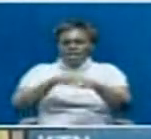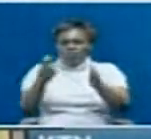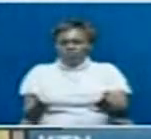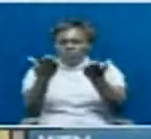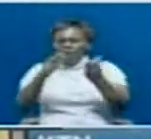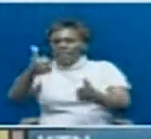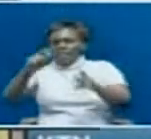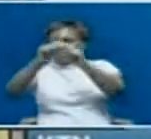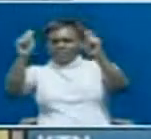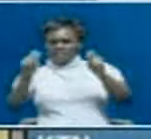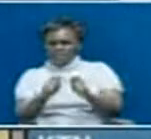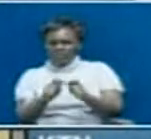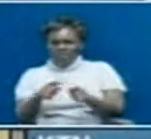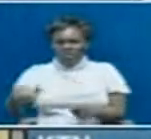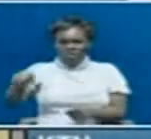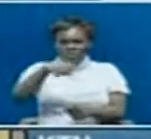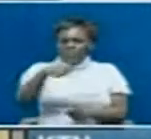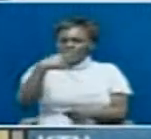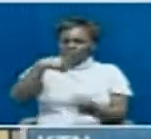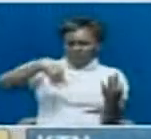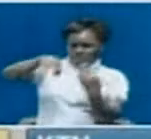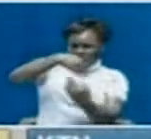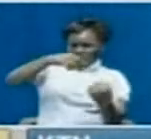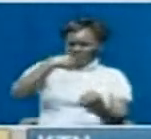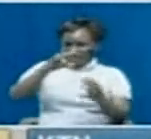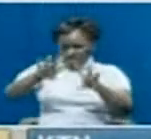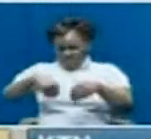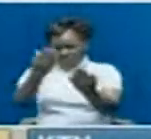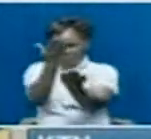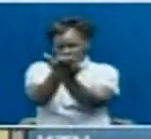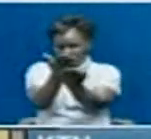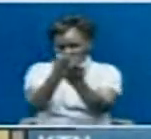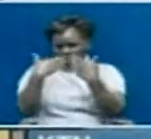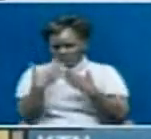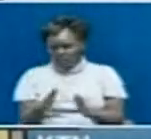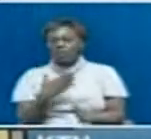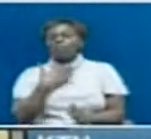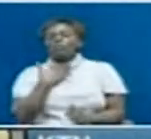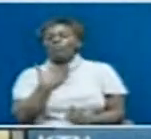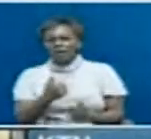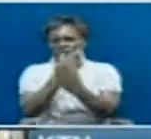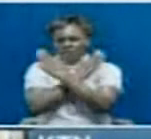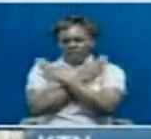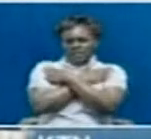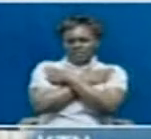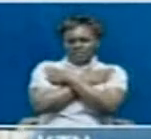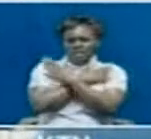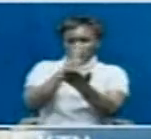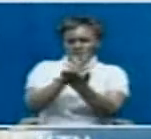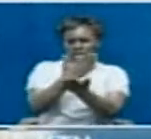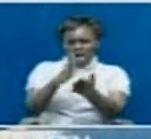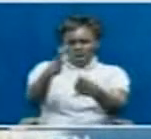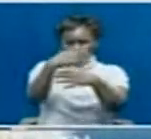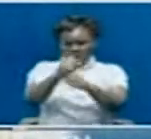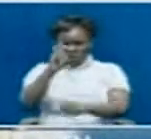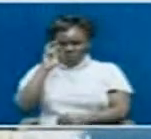the other teams. So we as a federation, we have given a proposal and we want our friends, stakeholders to